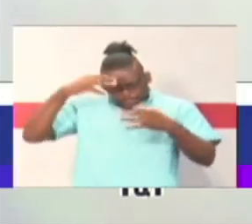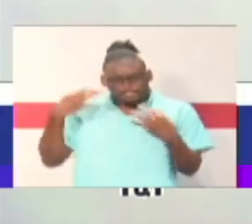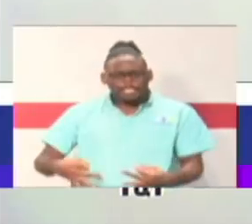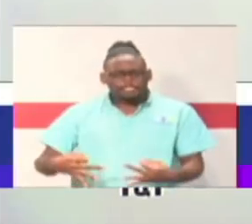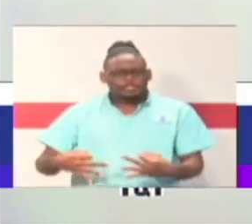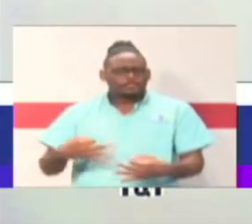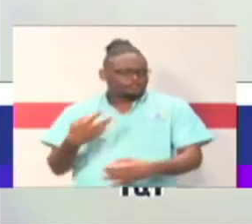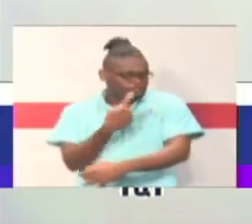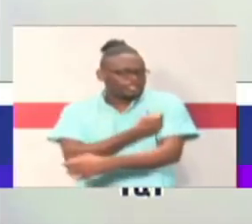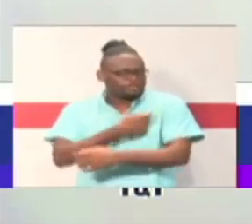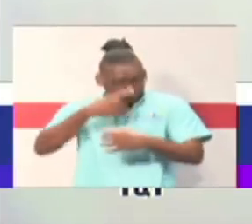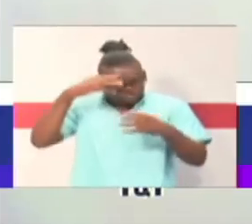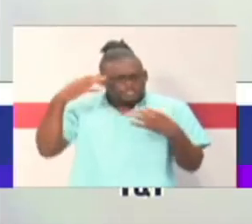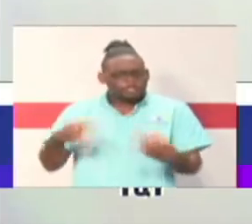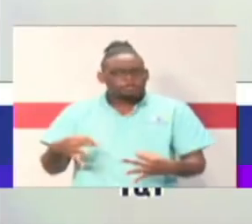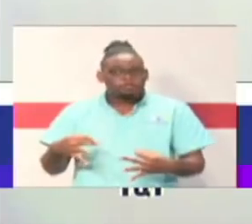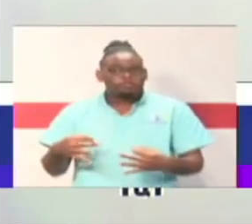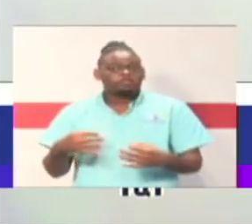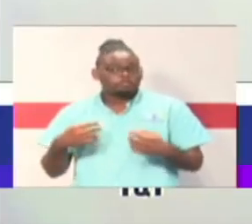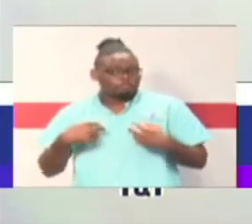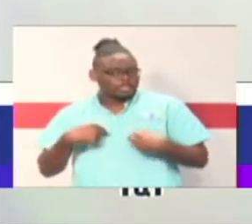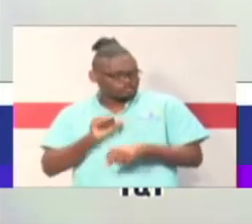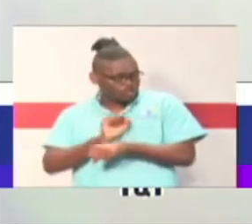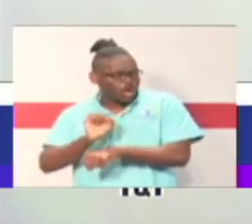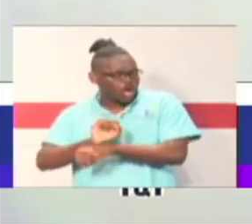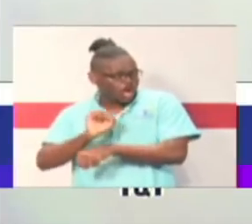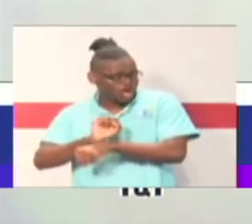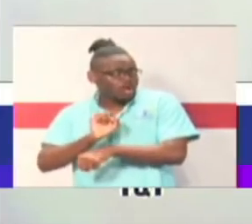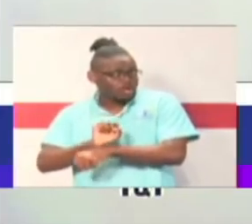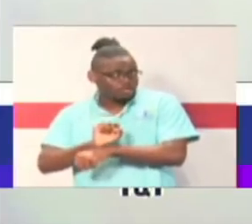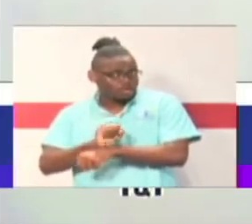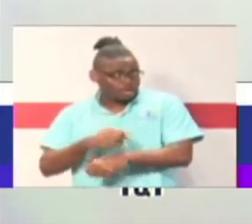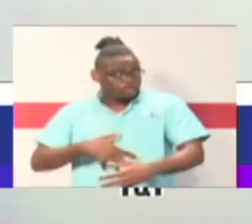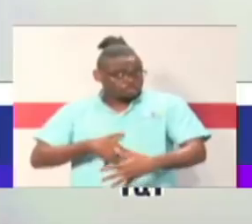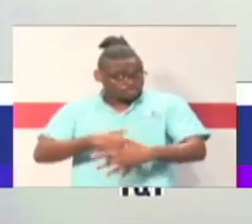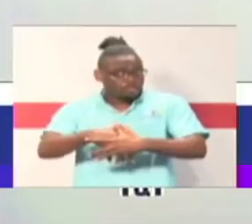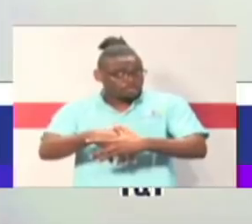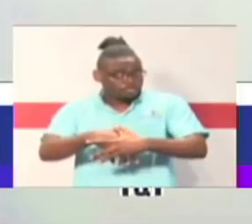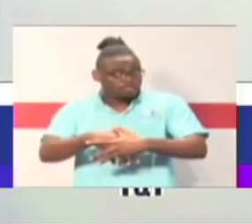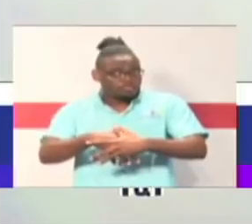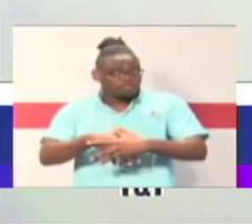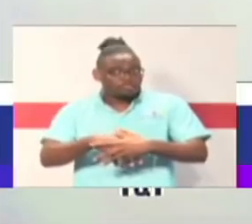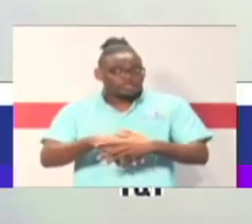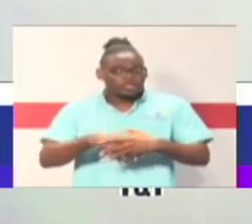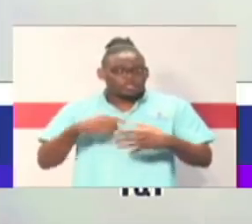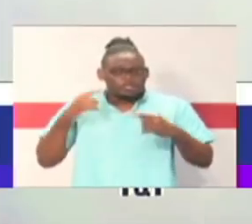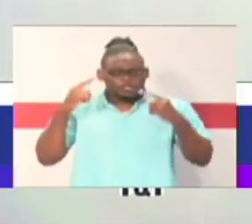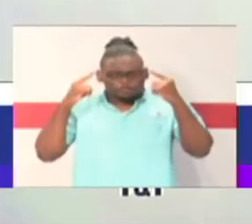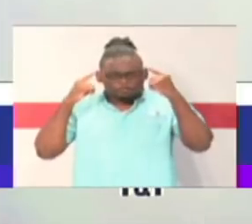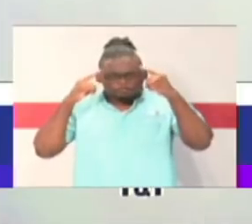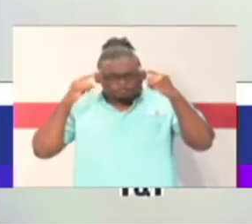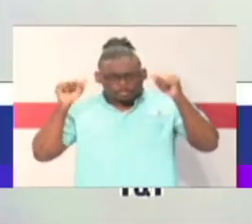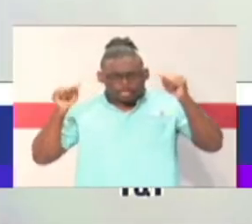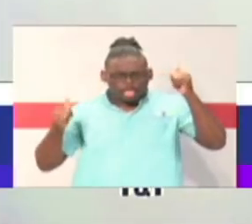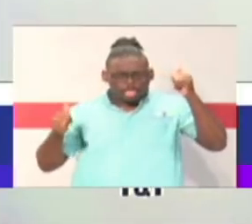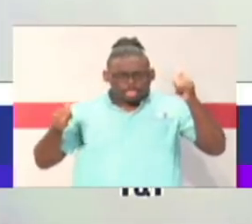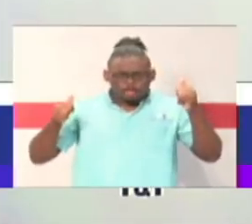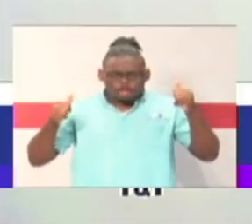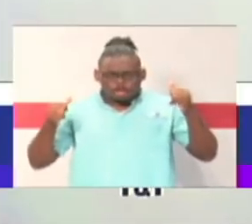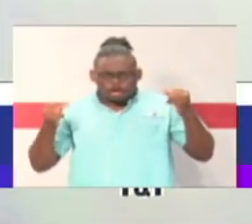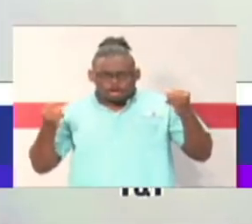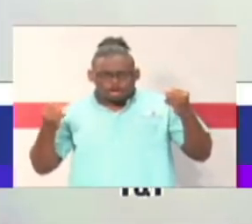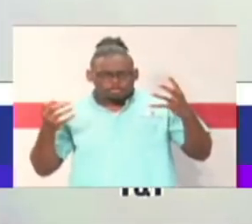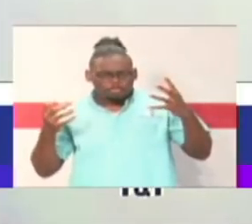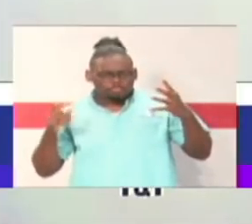Working throughout this wave of the pandemic while being pregnant has been particularly nerve-wracking. Many of my colleagues were vaccinated earlier this